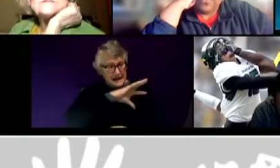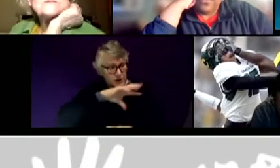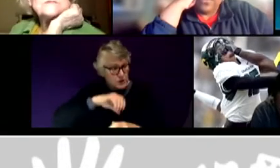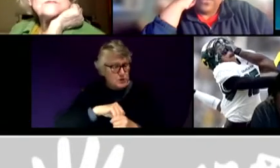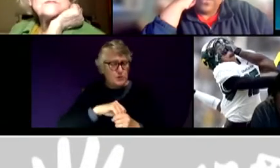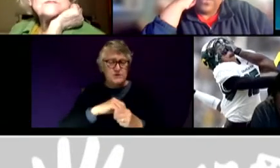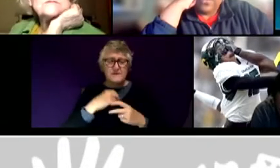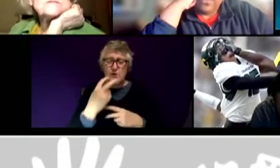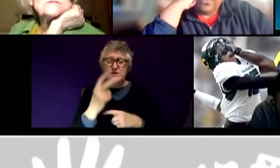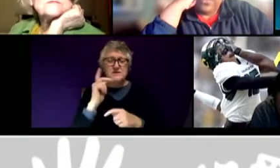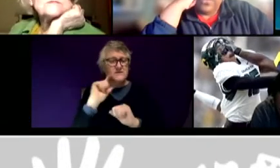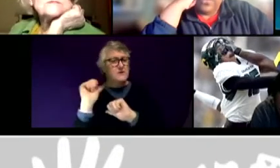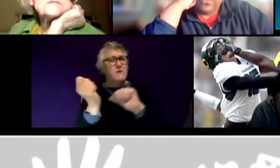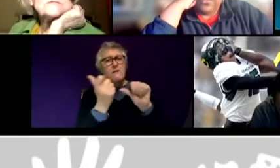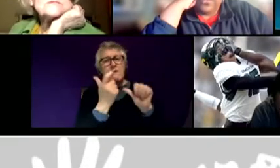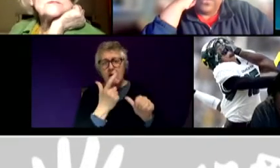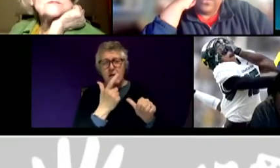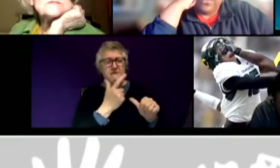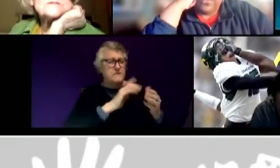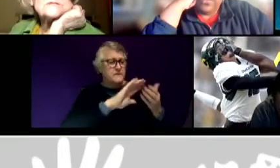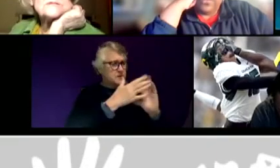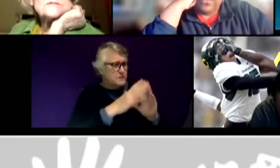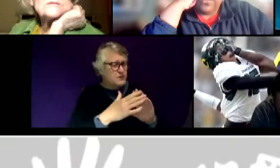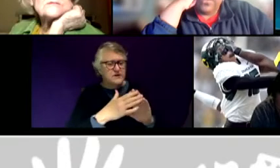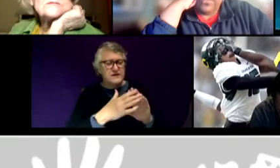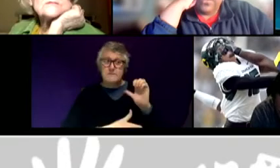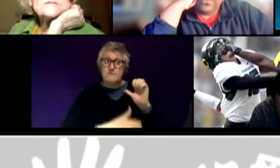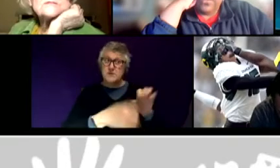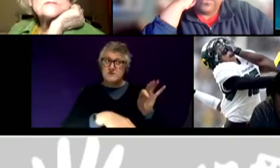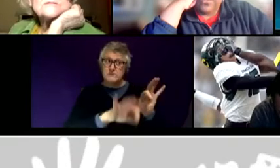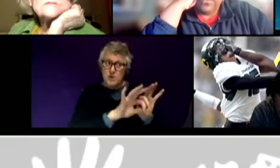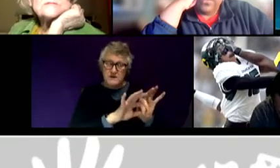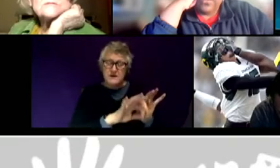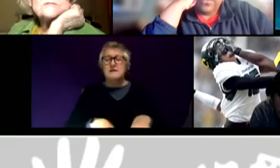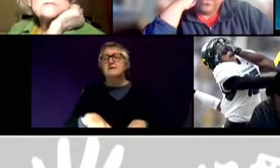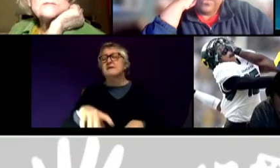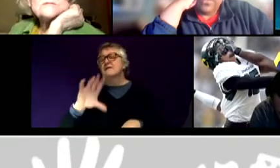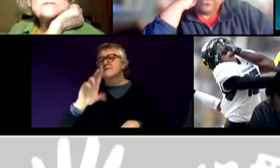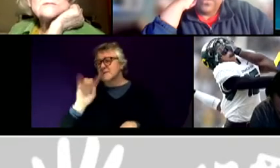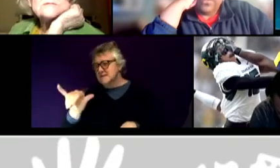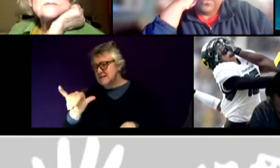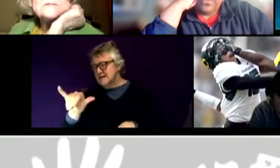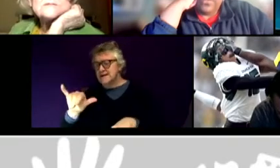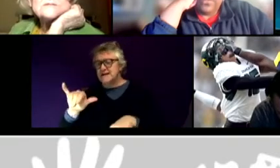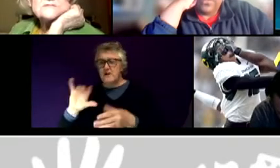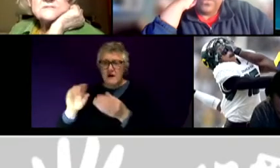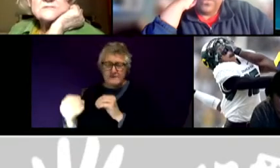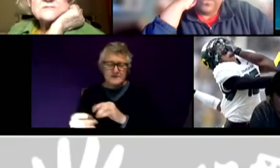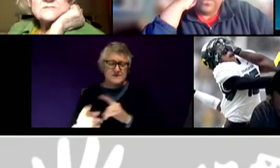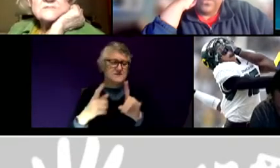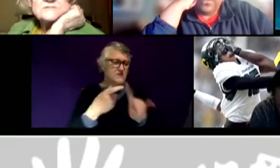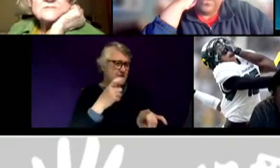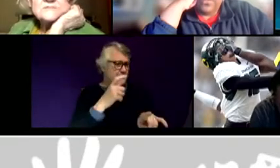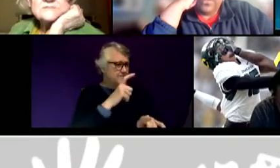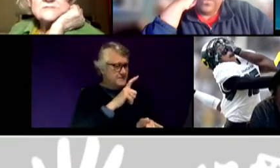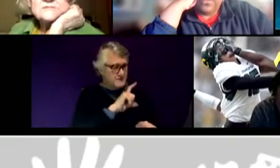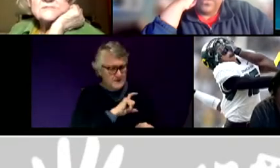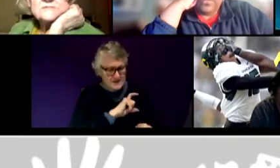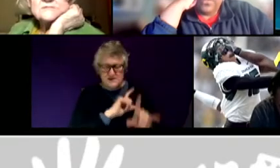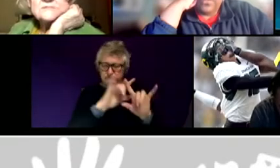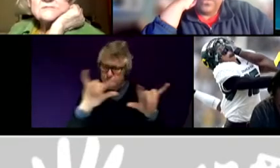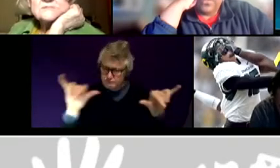DOJ, from PPB, and from community, most importantly. So thank you very much. The last part in the agenda is new business,